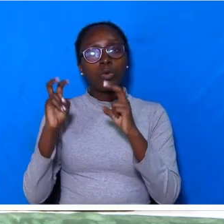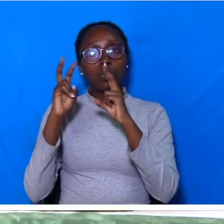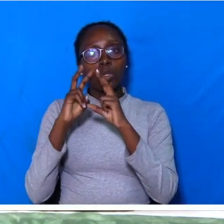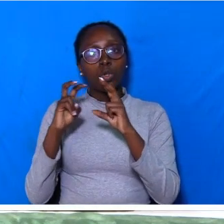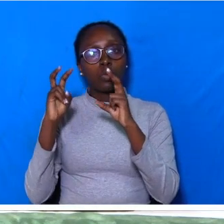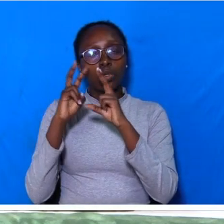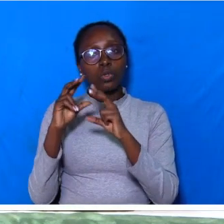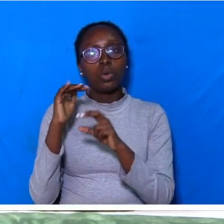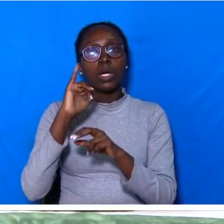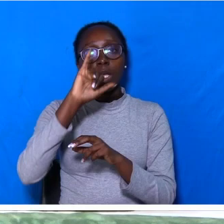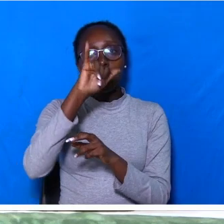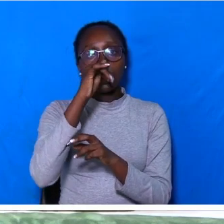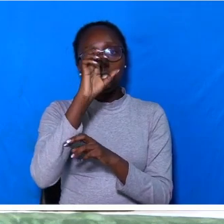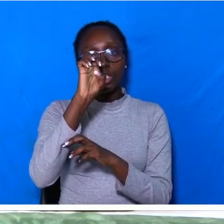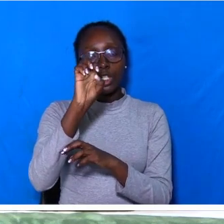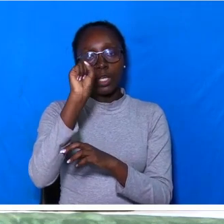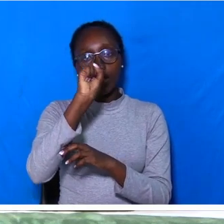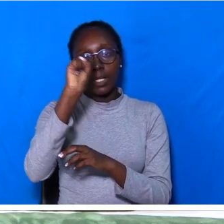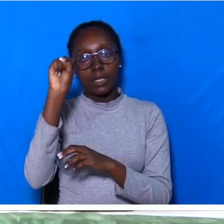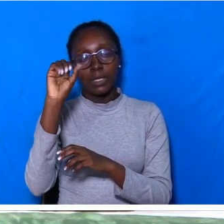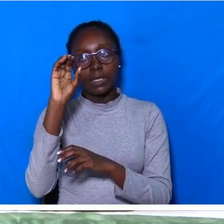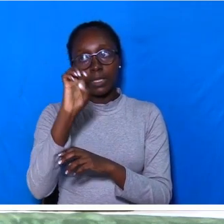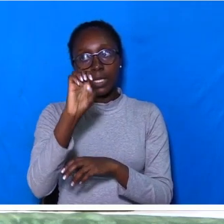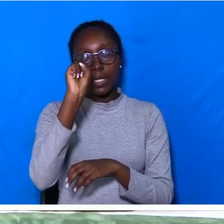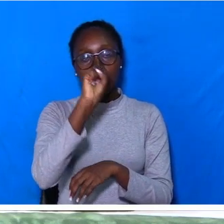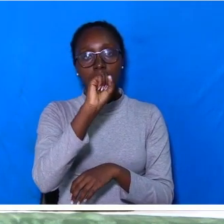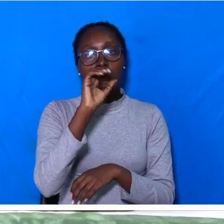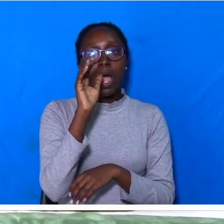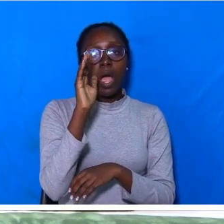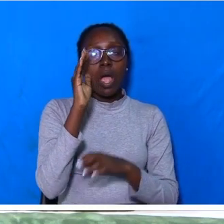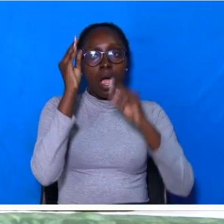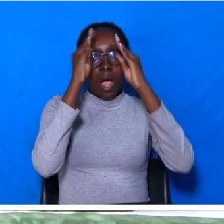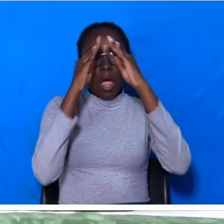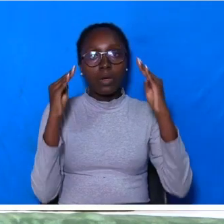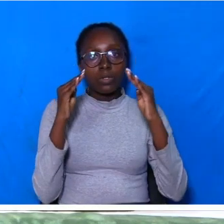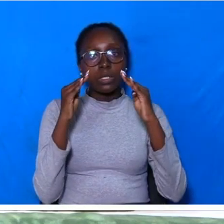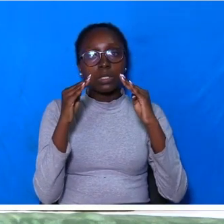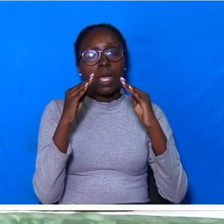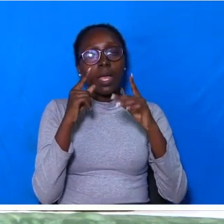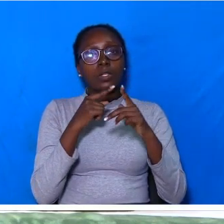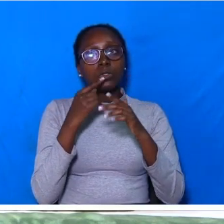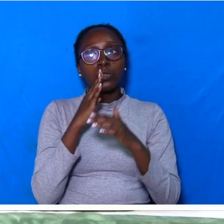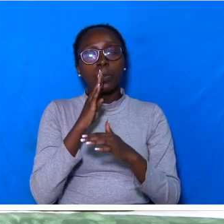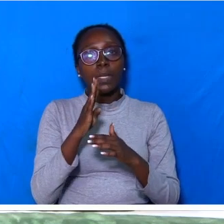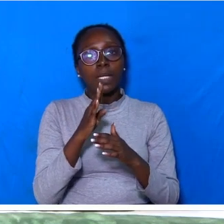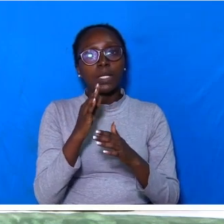picked David to be the successor of a rebellious and a failed soul.